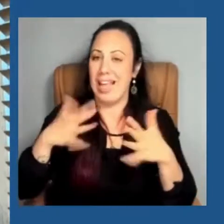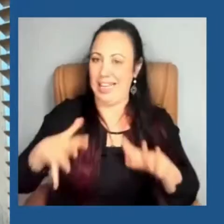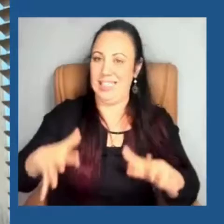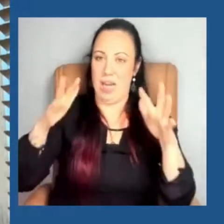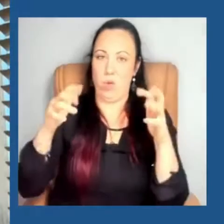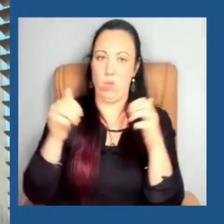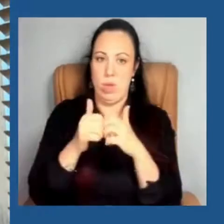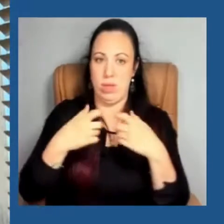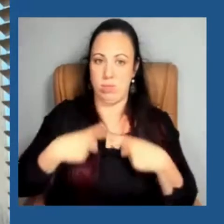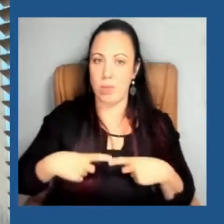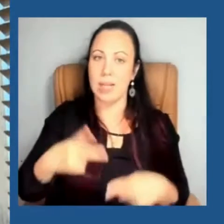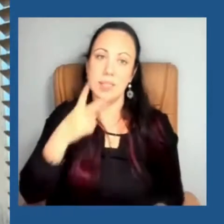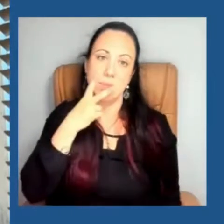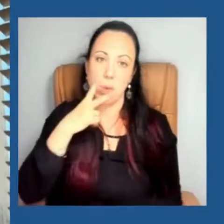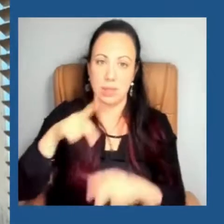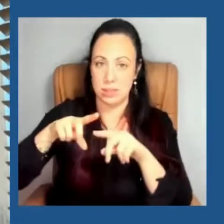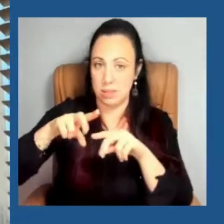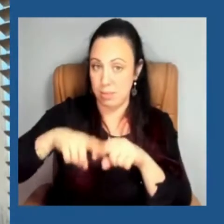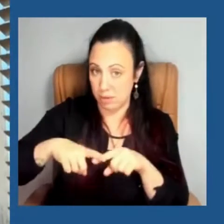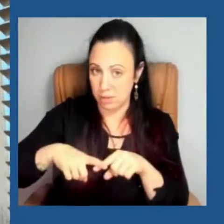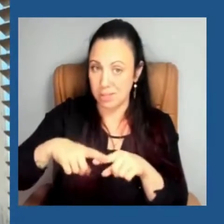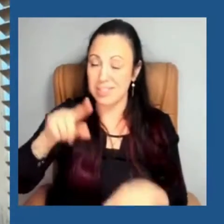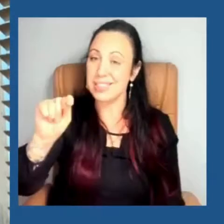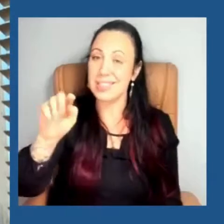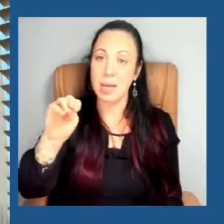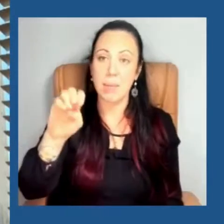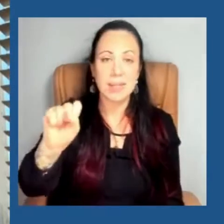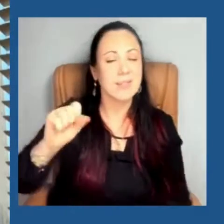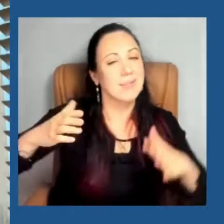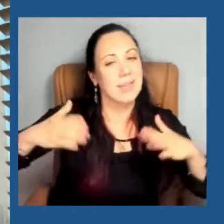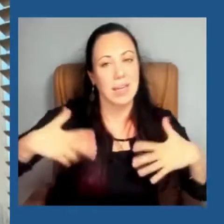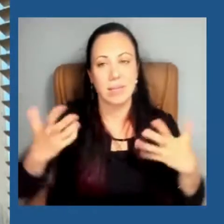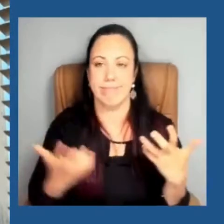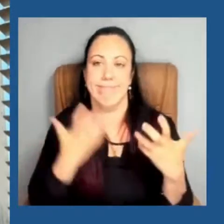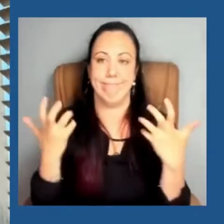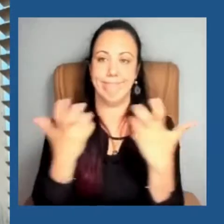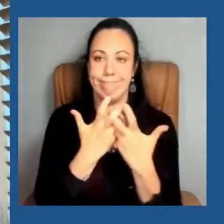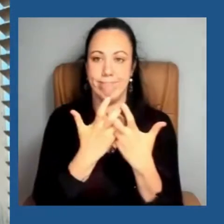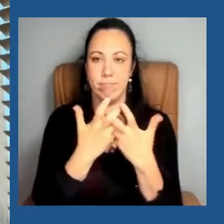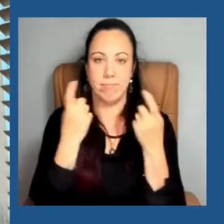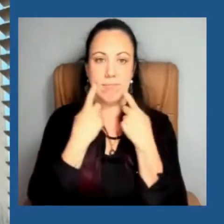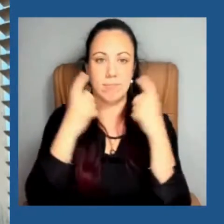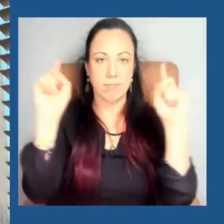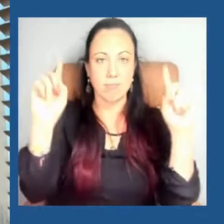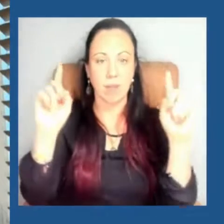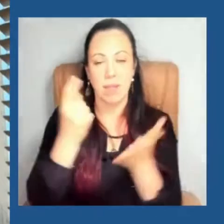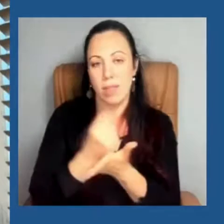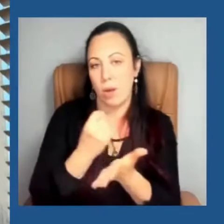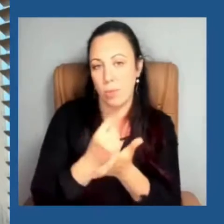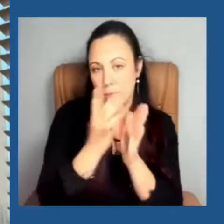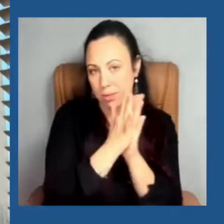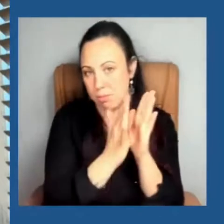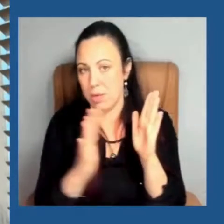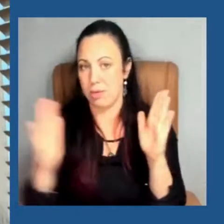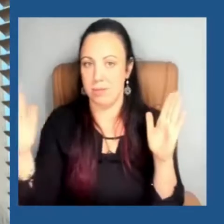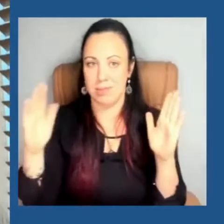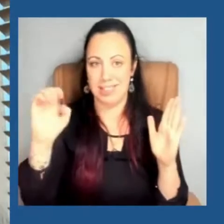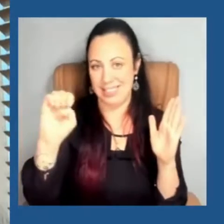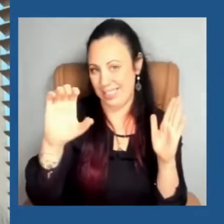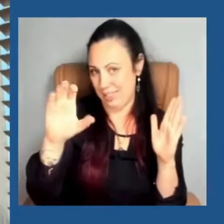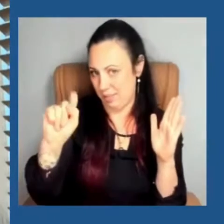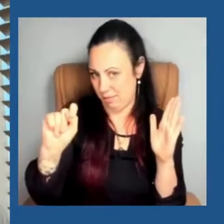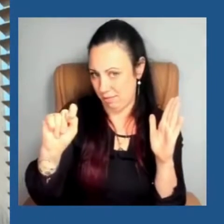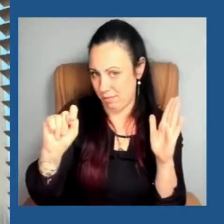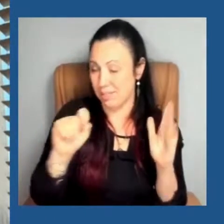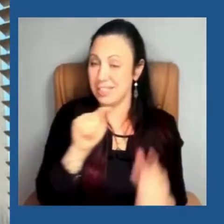smoking dependence. But TMS does not yet match the effect size and the therapeutic spectrum of ECT, and TMS